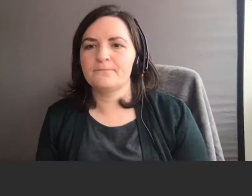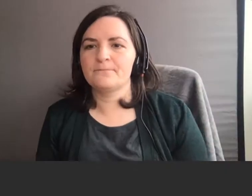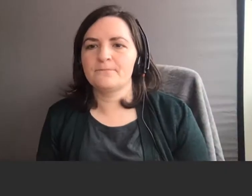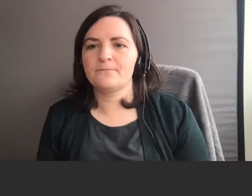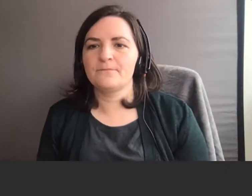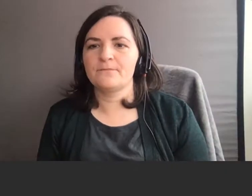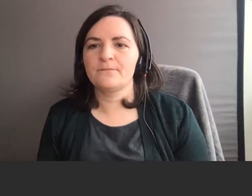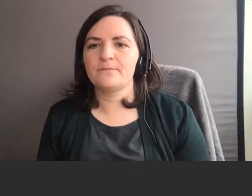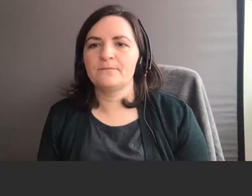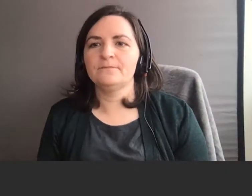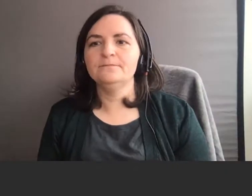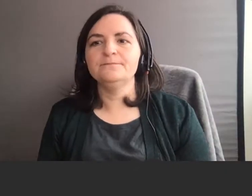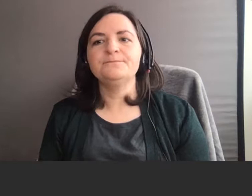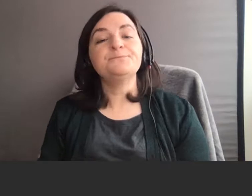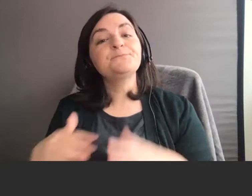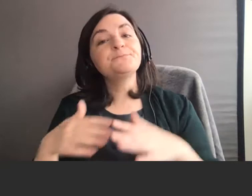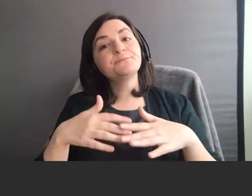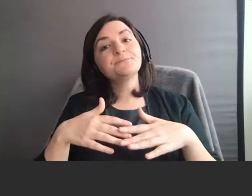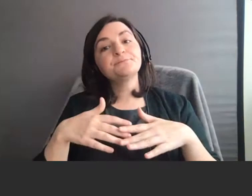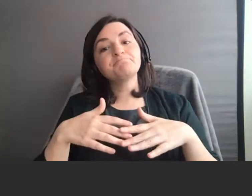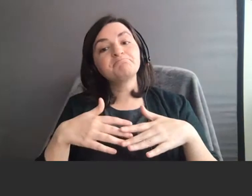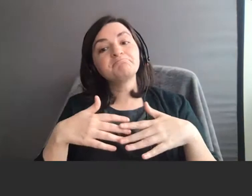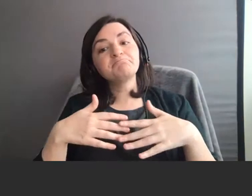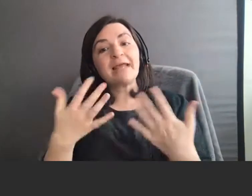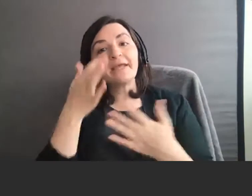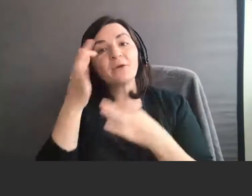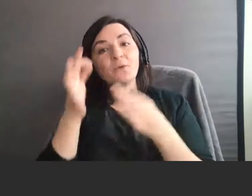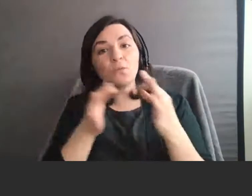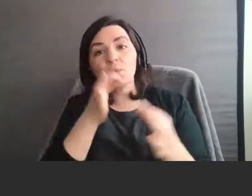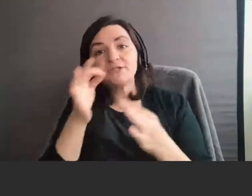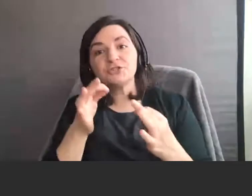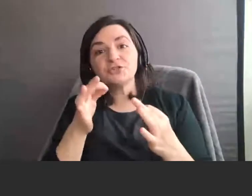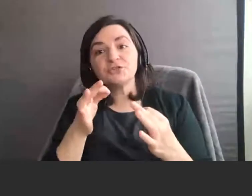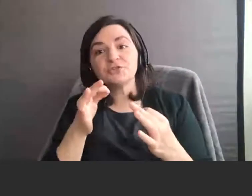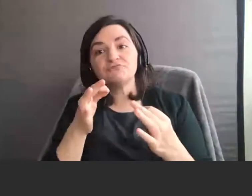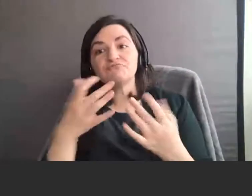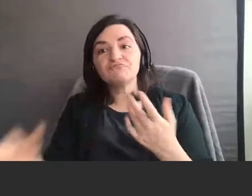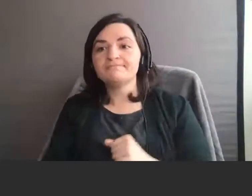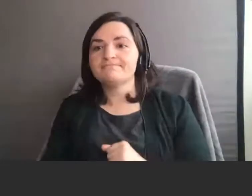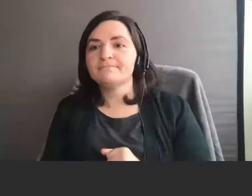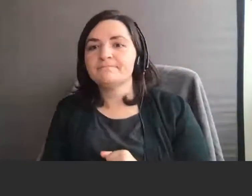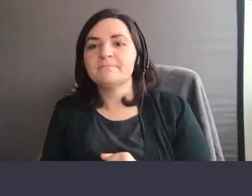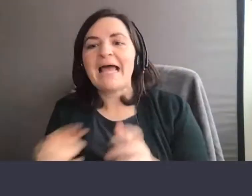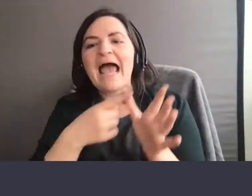Okay, any questions about the form? Ali?